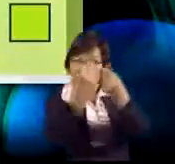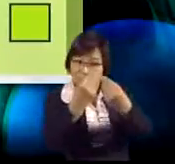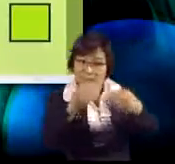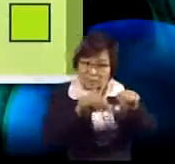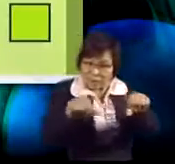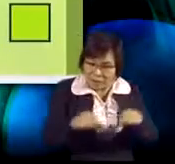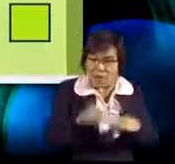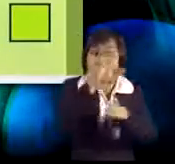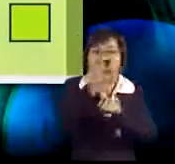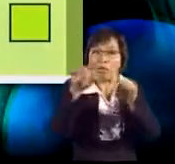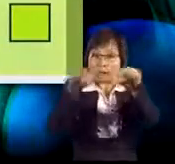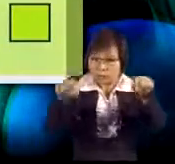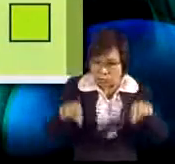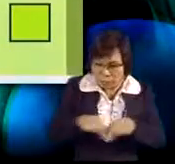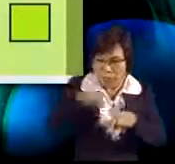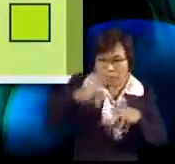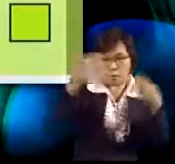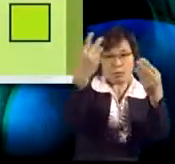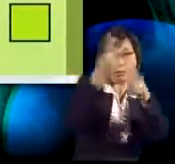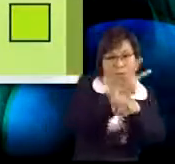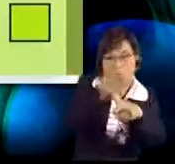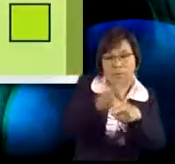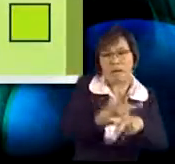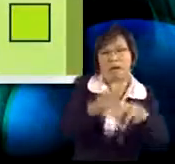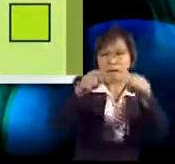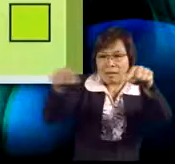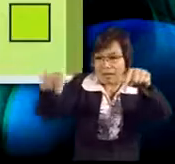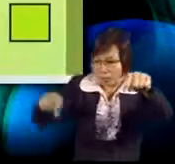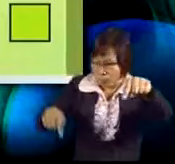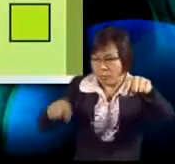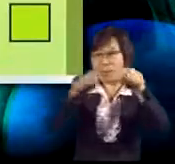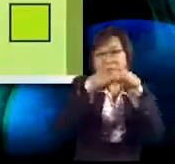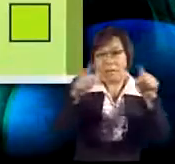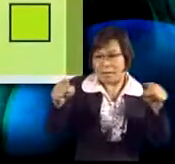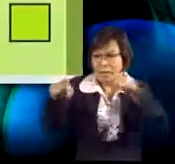the area of a square, you need to multiply length by width.